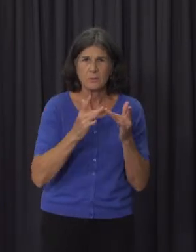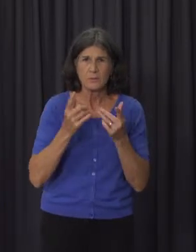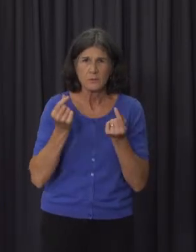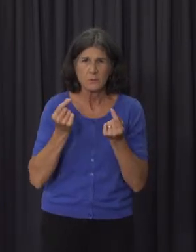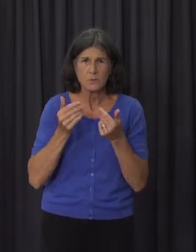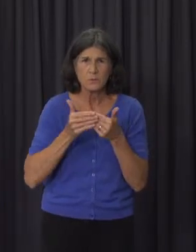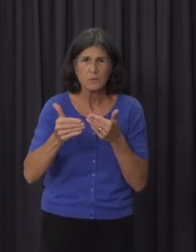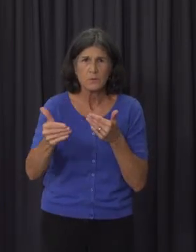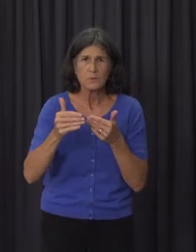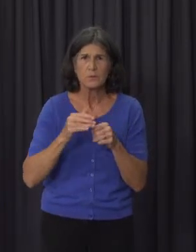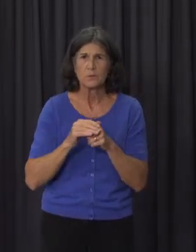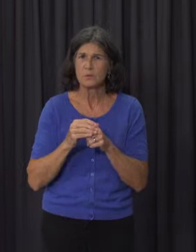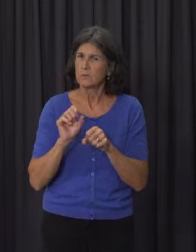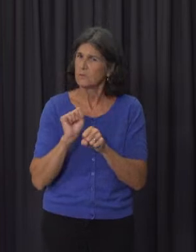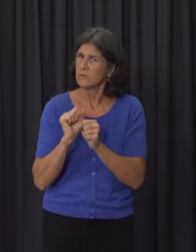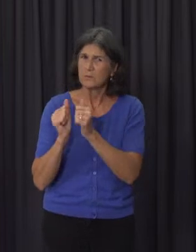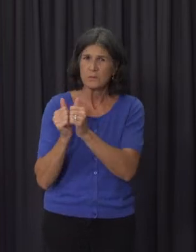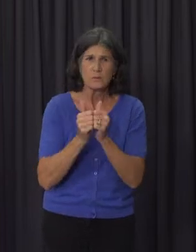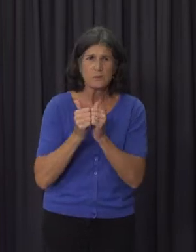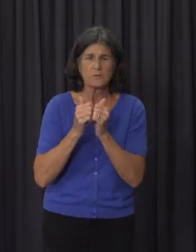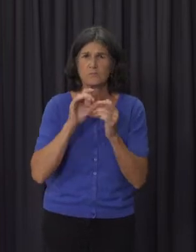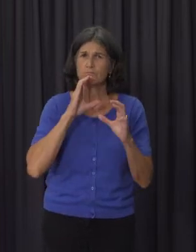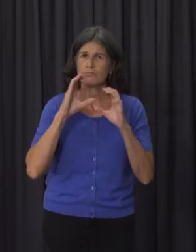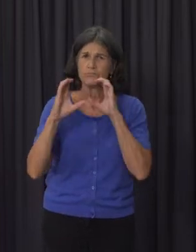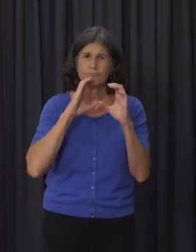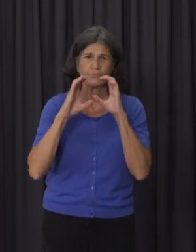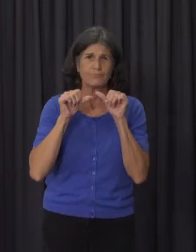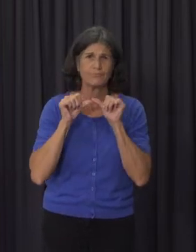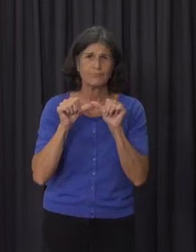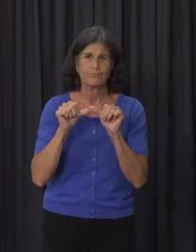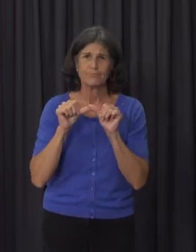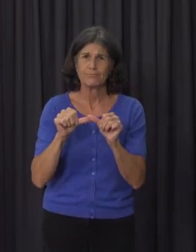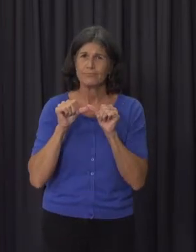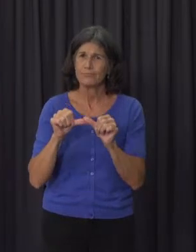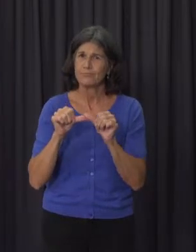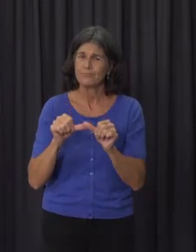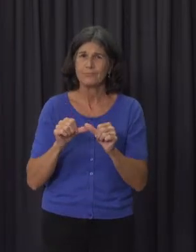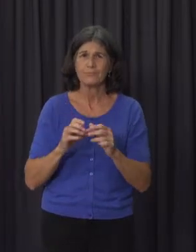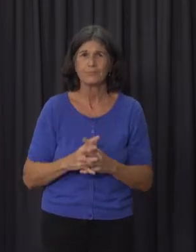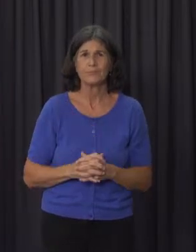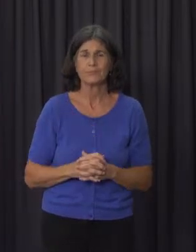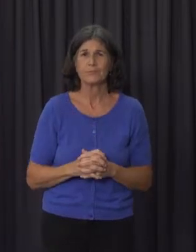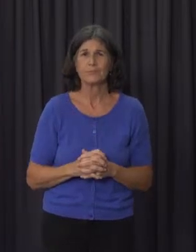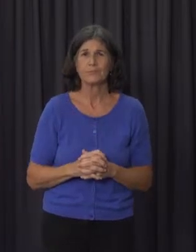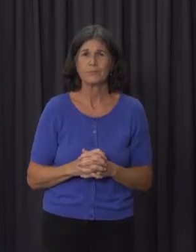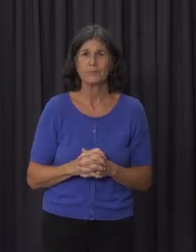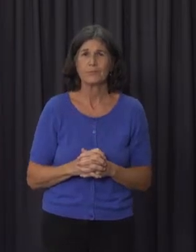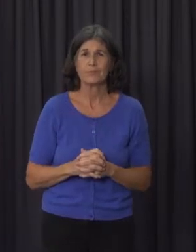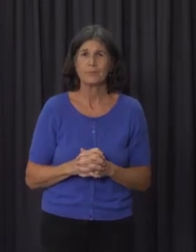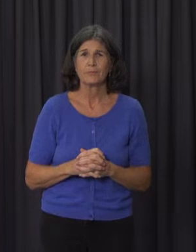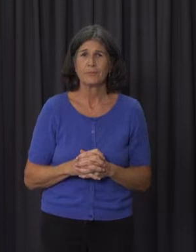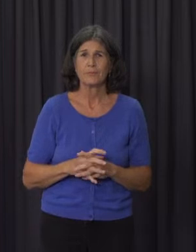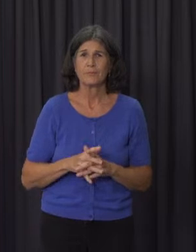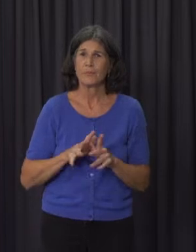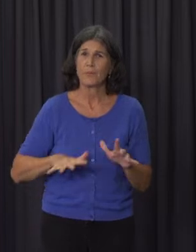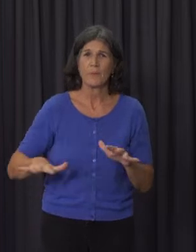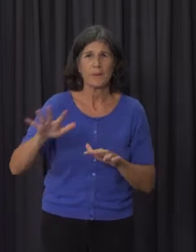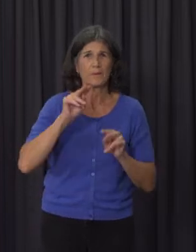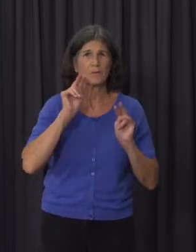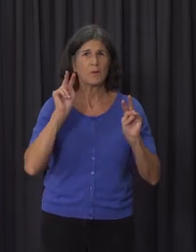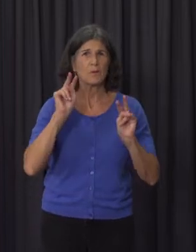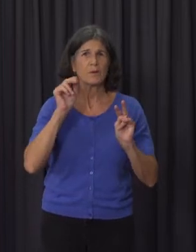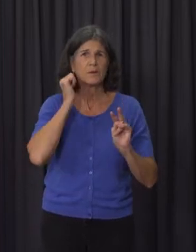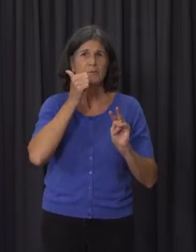here for you over the long run. We are assessing the situation. We are in contact with our federal agriculture counterparts, and we will